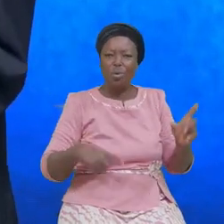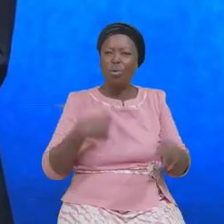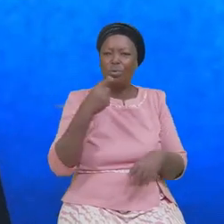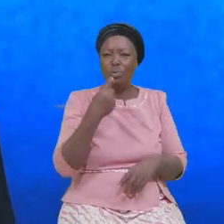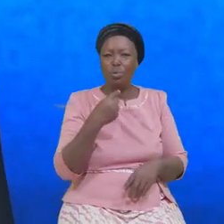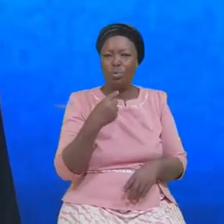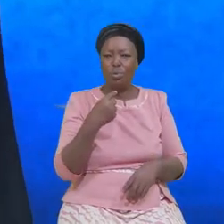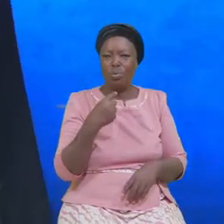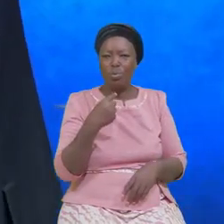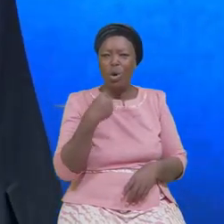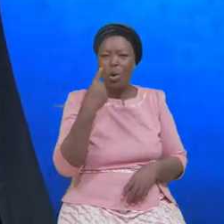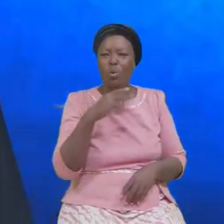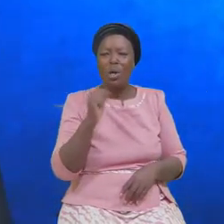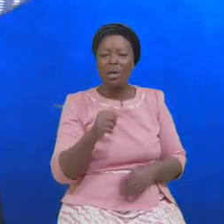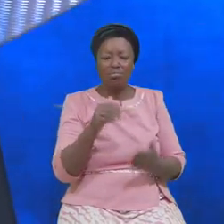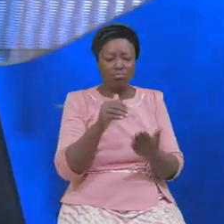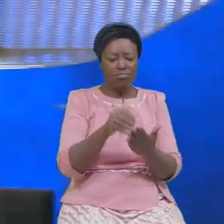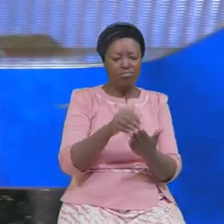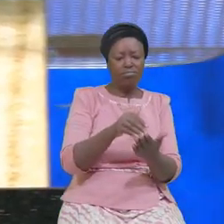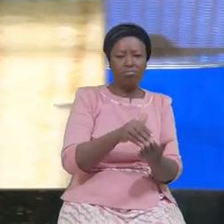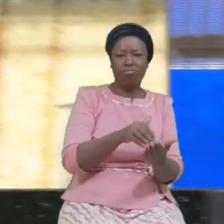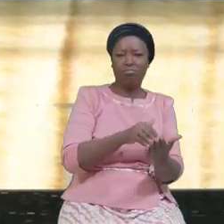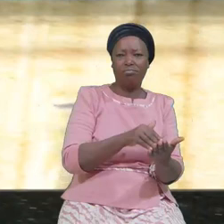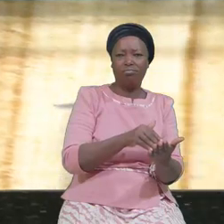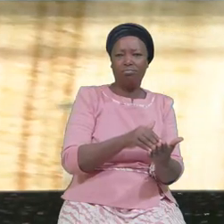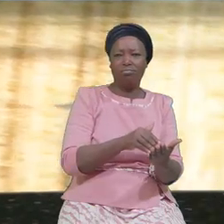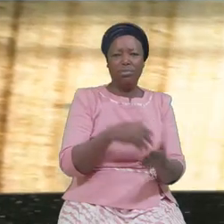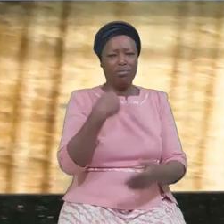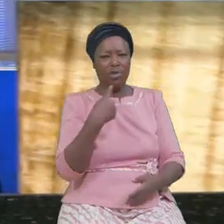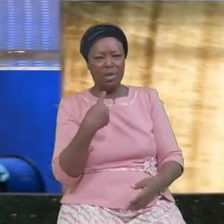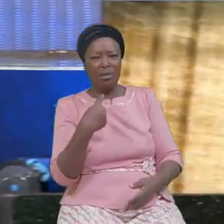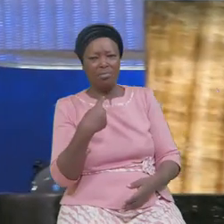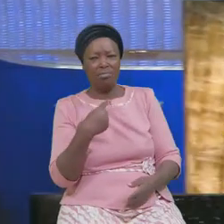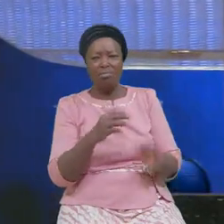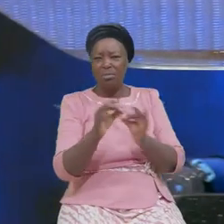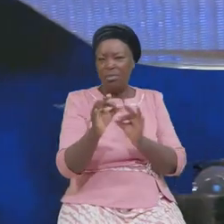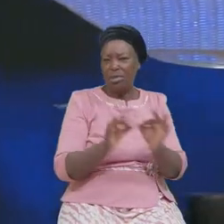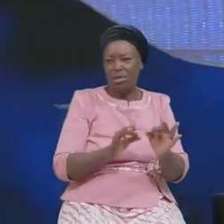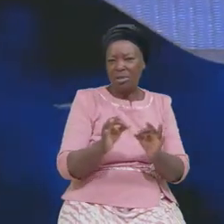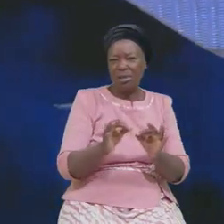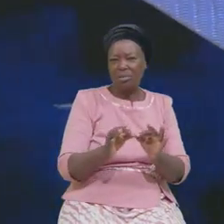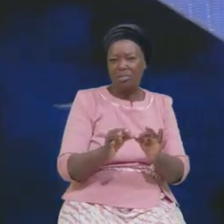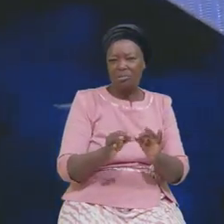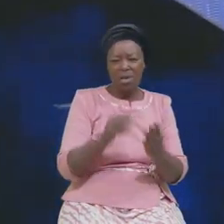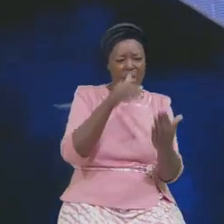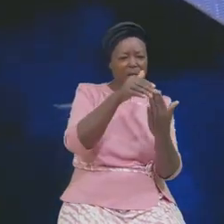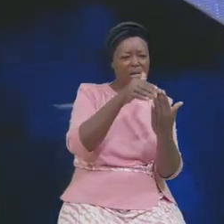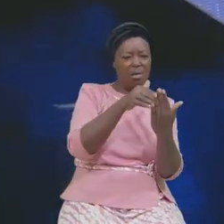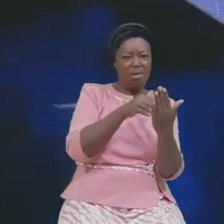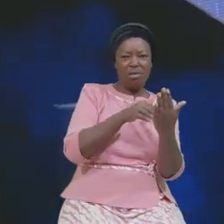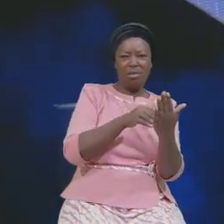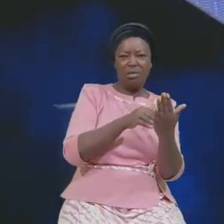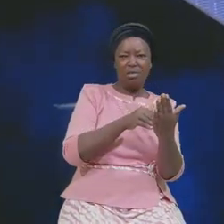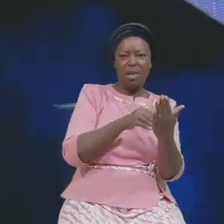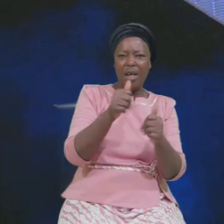can enumerate, utter, describe, list to completion?